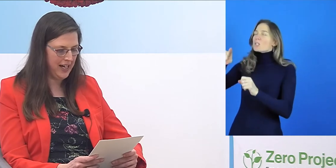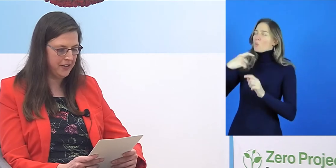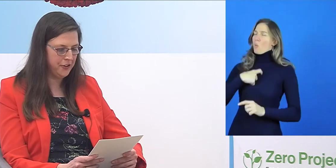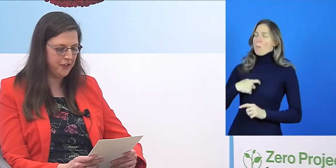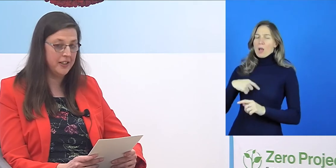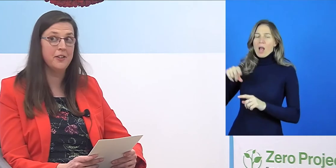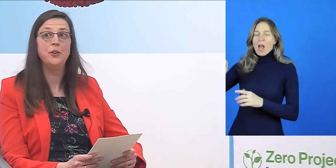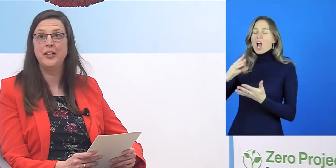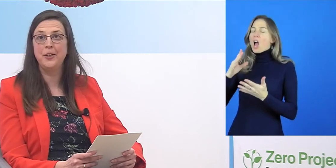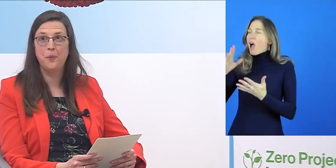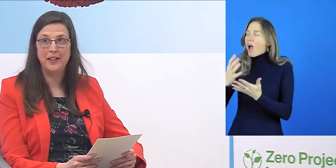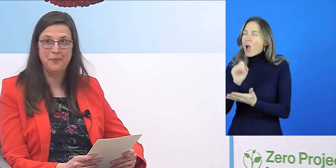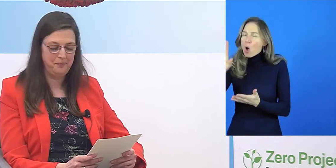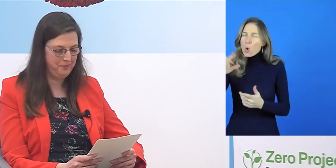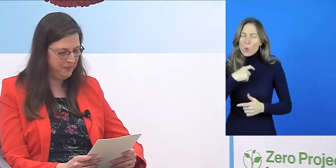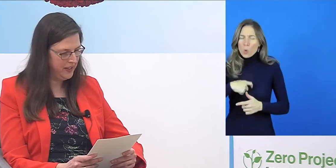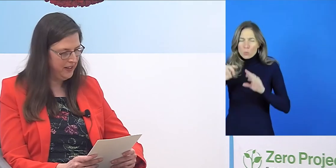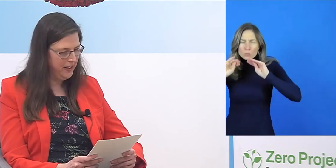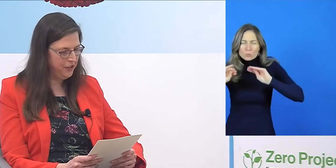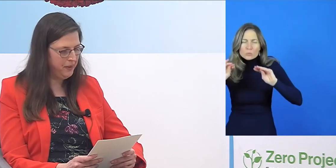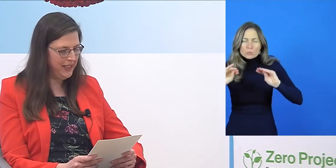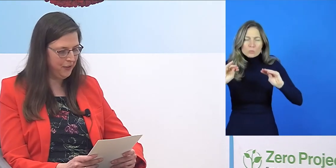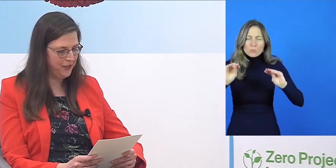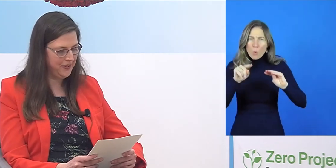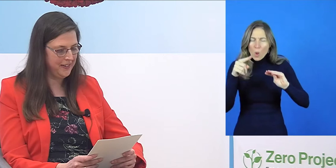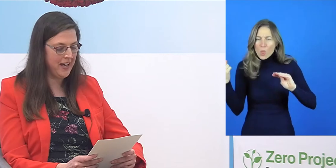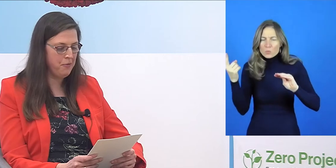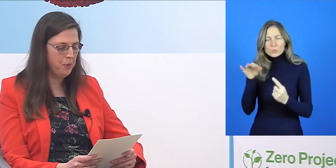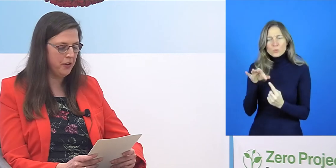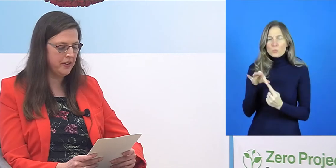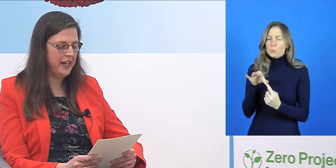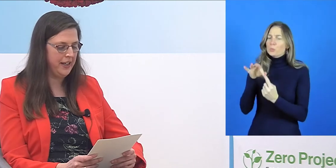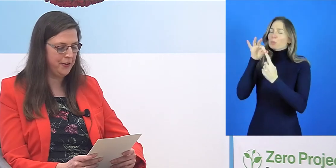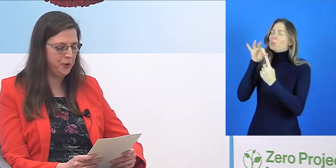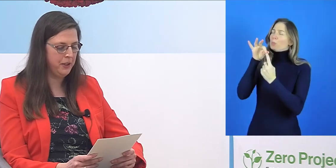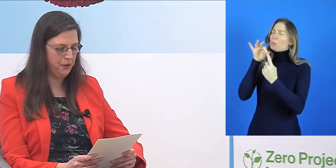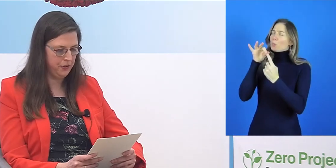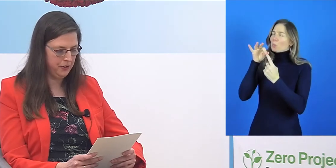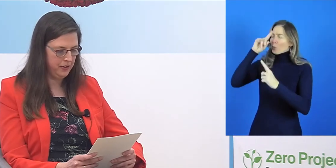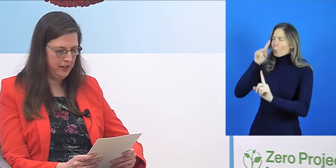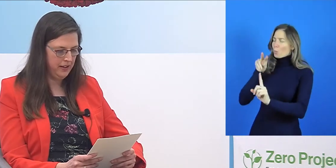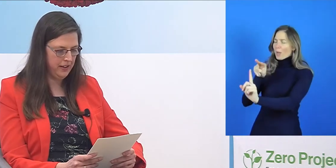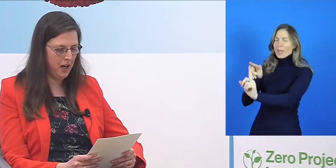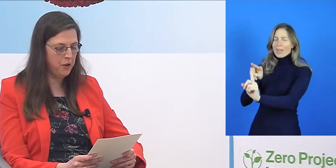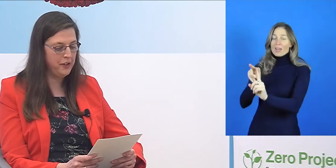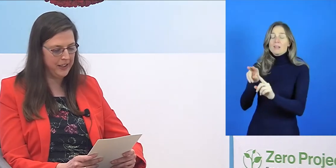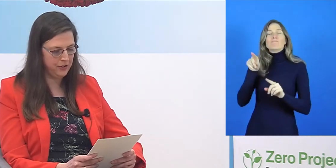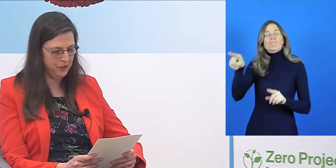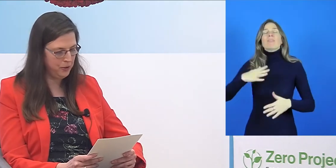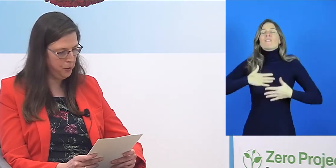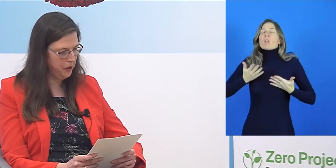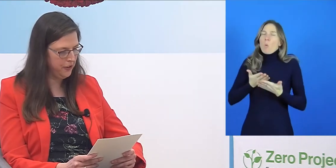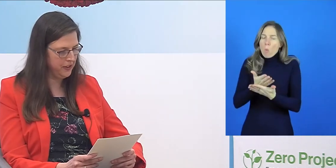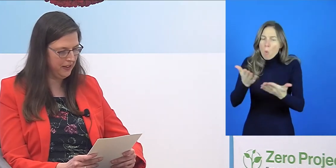encourage others in a unique way. She believed that everyone has to be heard, and our